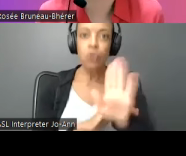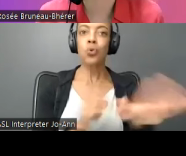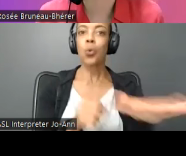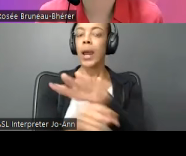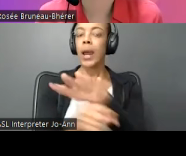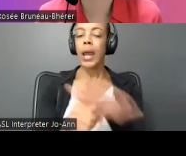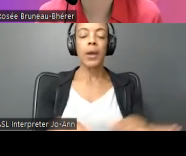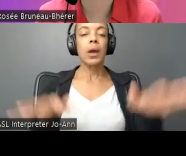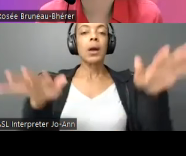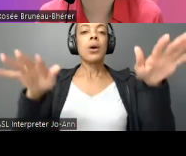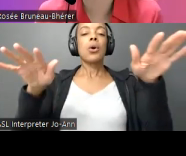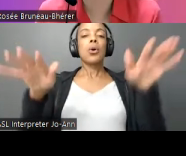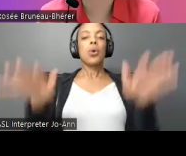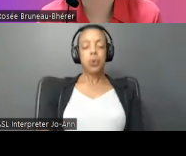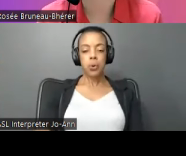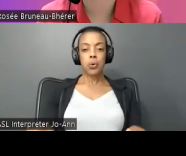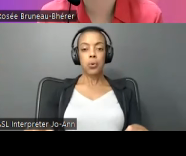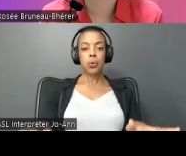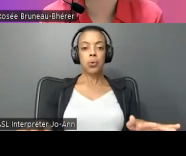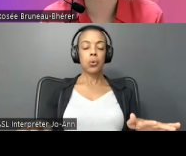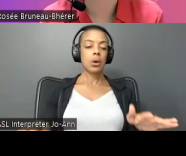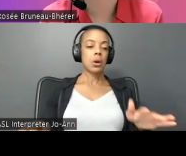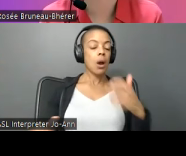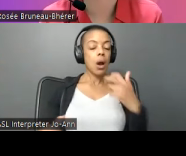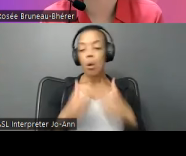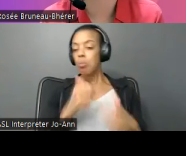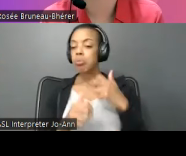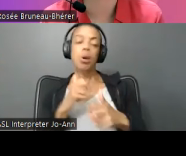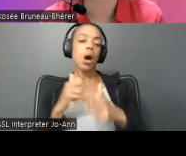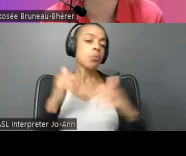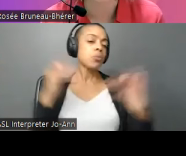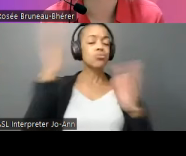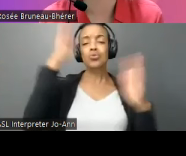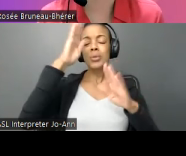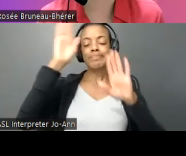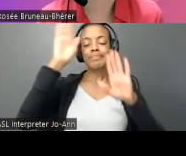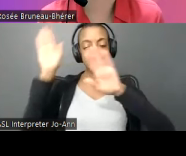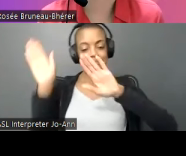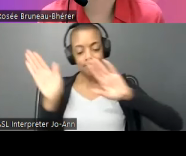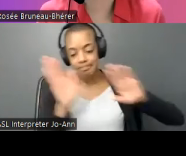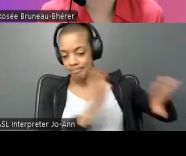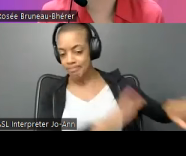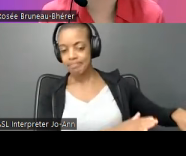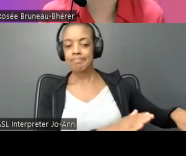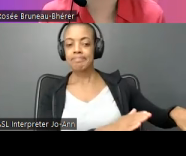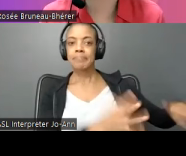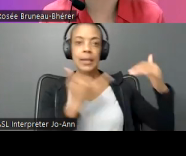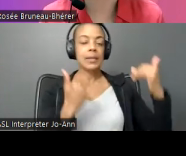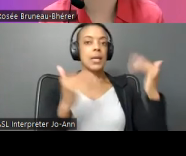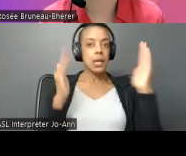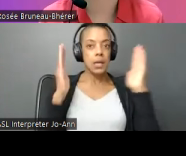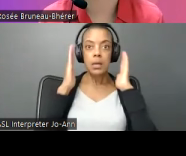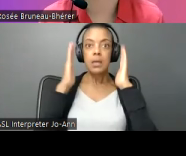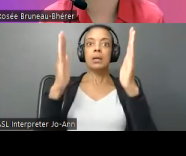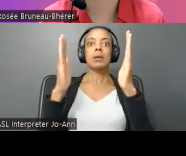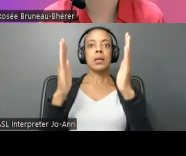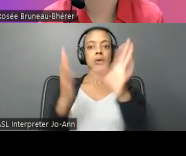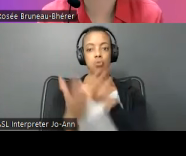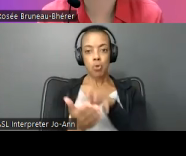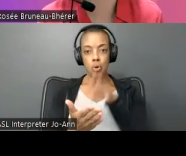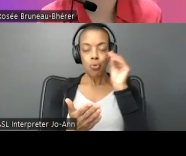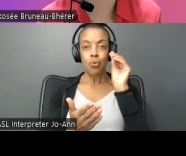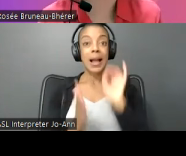down, and he can use his resources to learn something, what you would like him to learn. How do you do